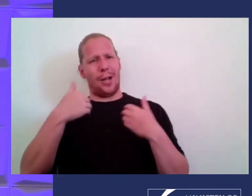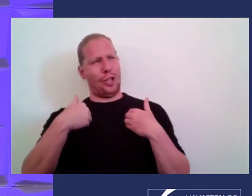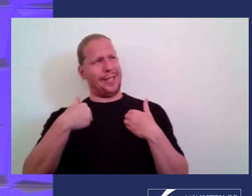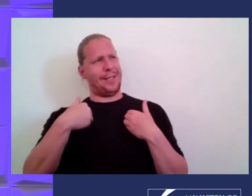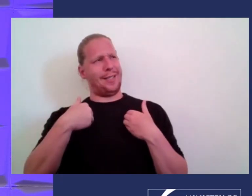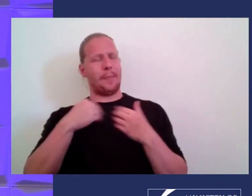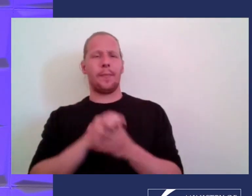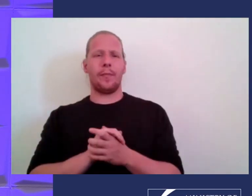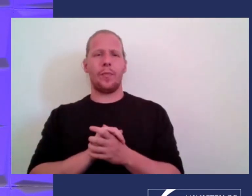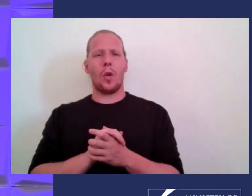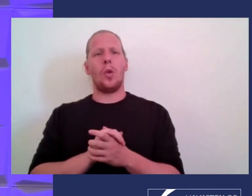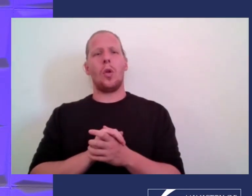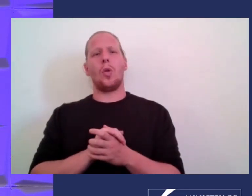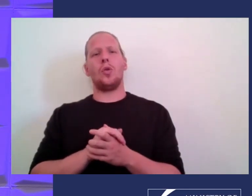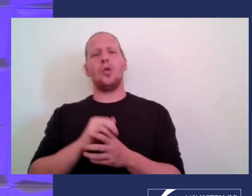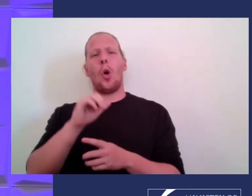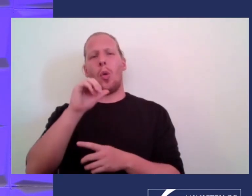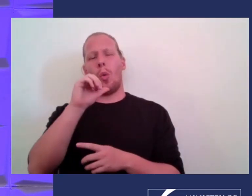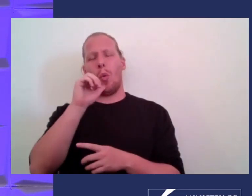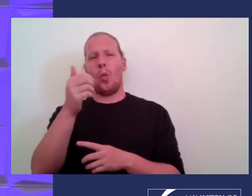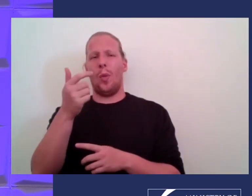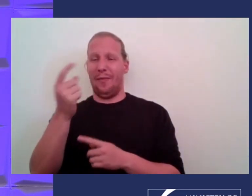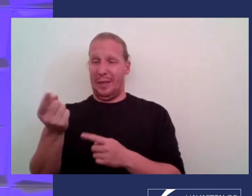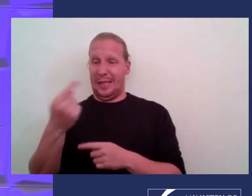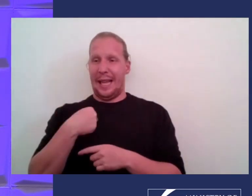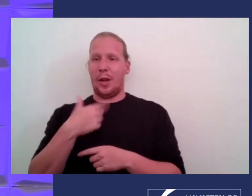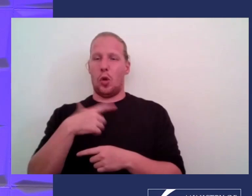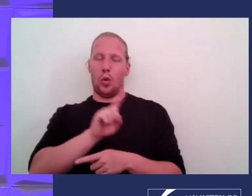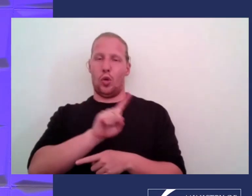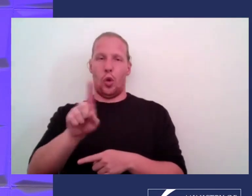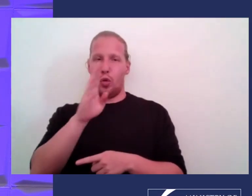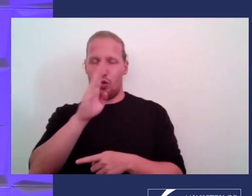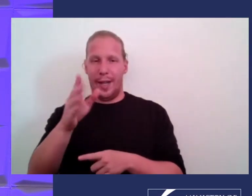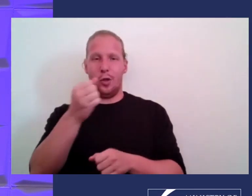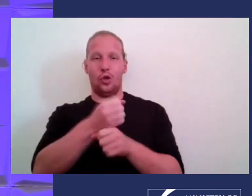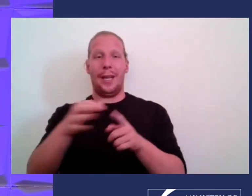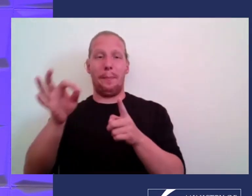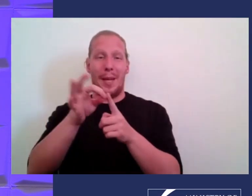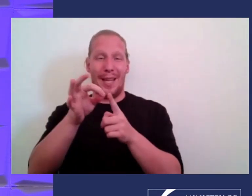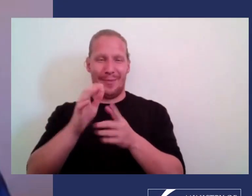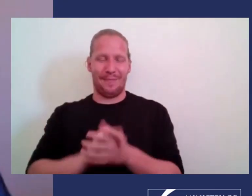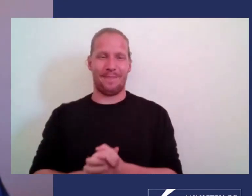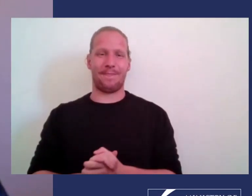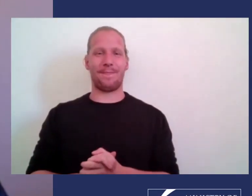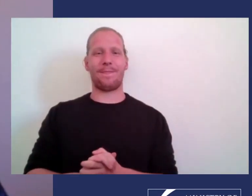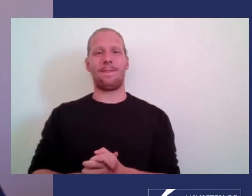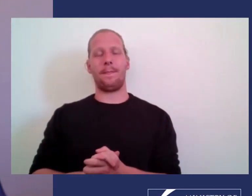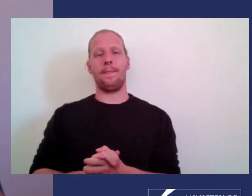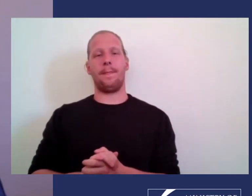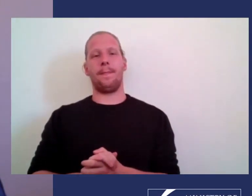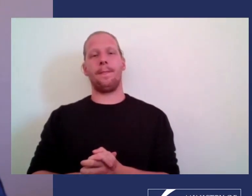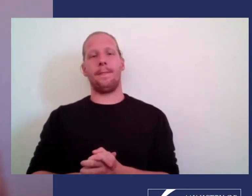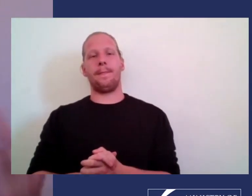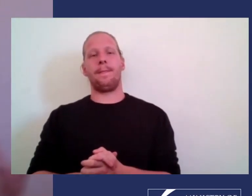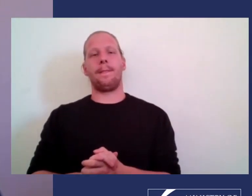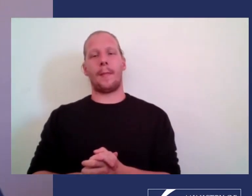was saying things like that to you, you would want to get them checked out by your GP. Papai, Lily, jump in. Yeah, I